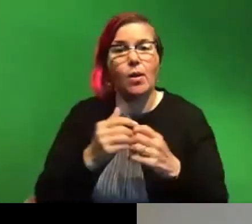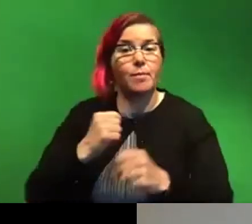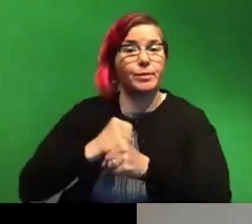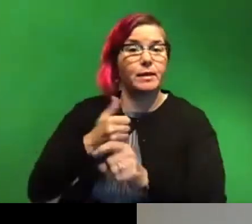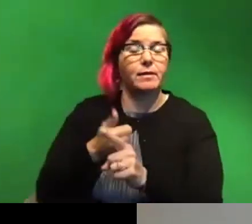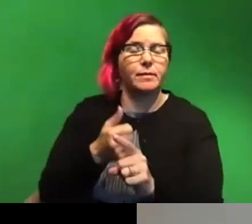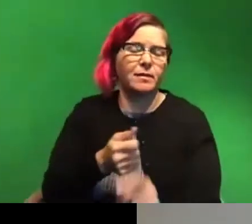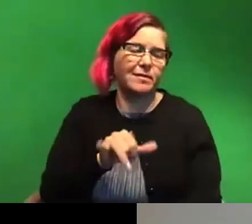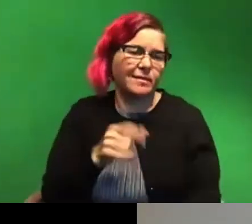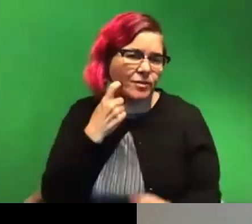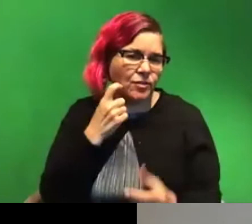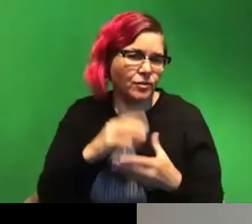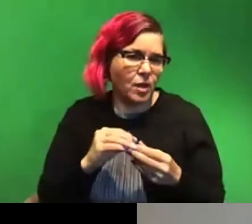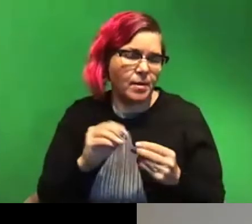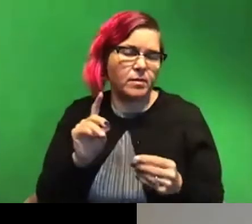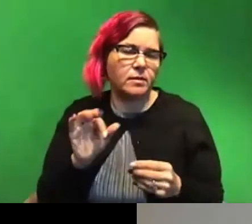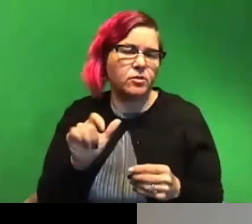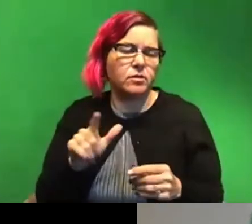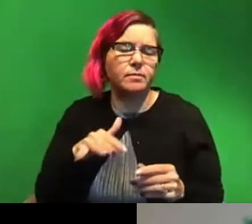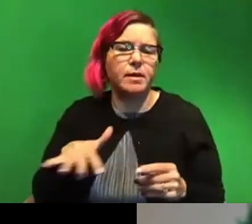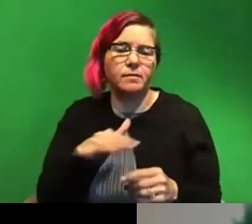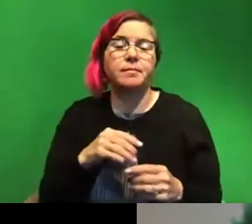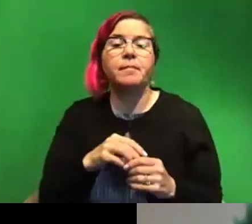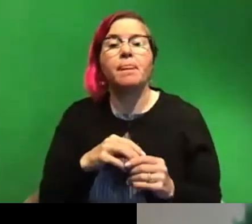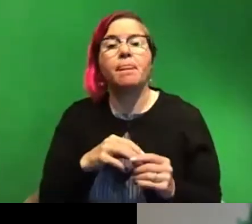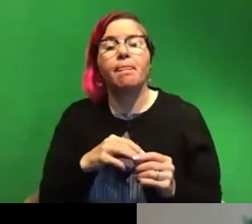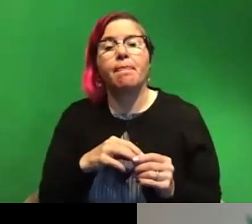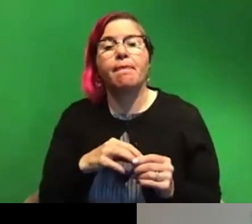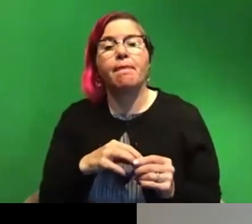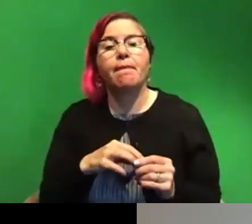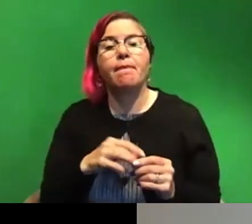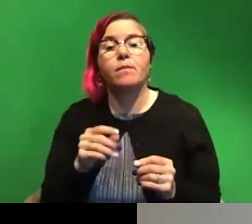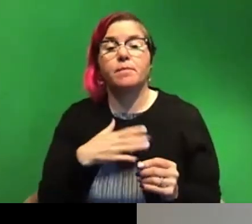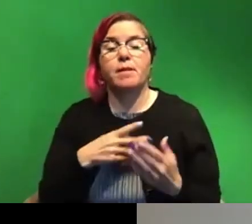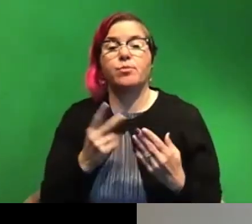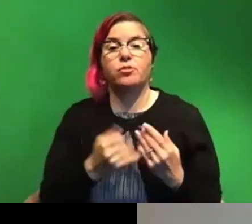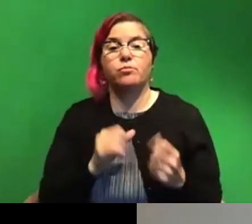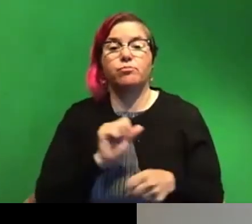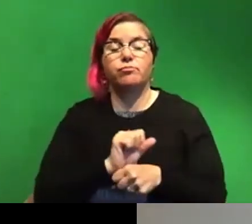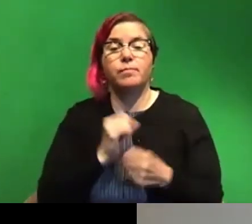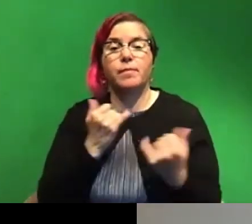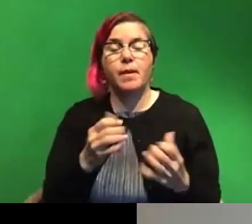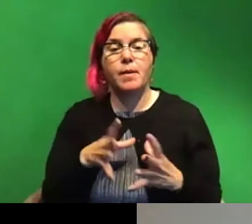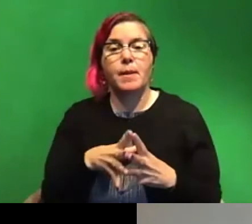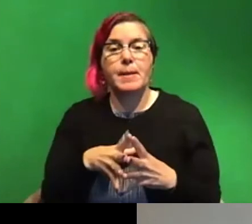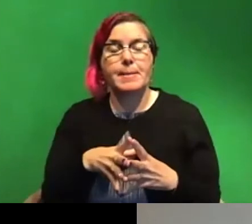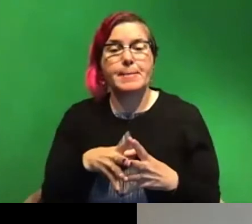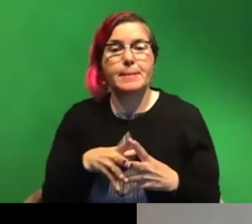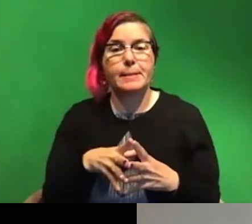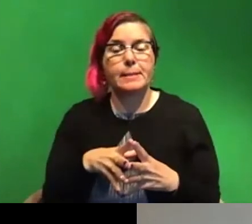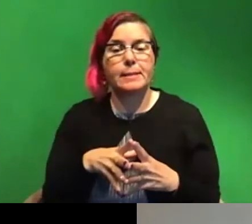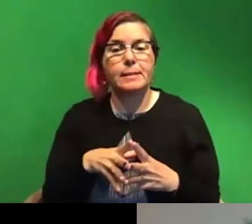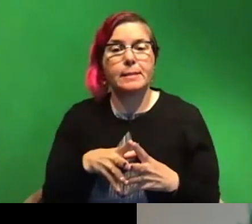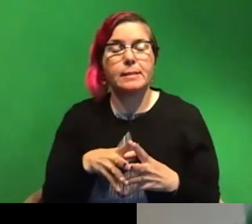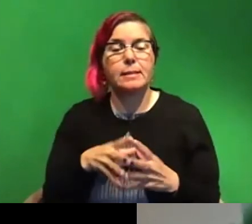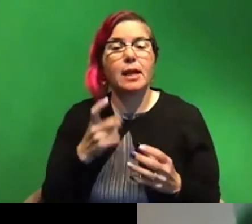were just talking about in a digital space. So those are some of the projects that I'm working on now. I just